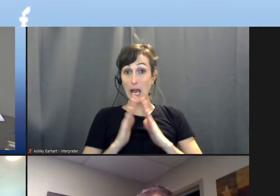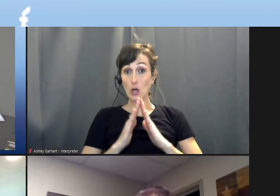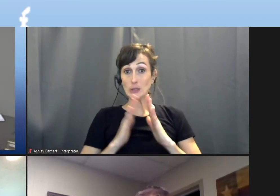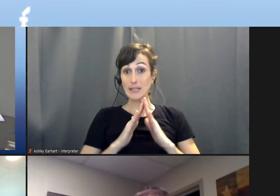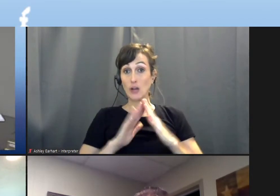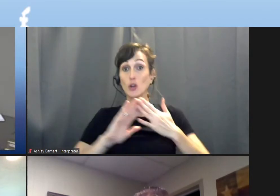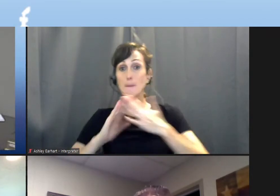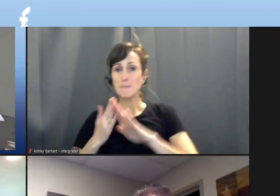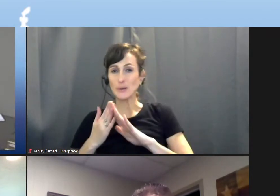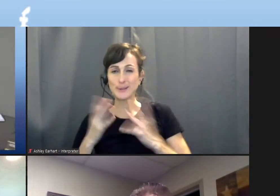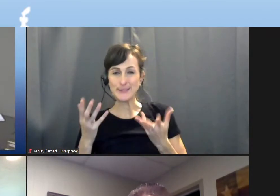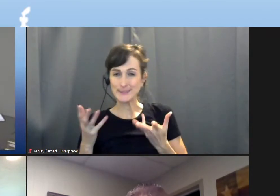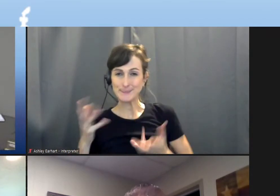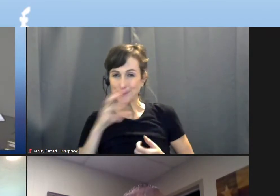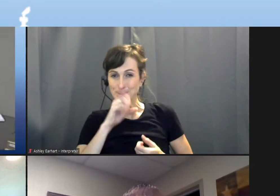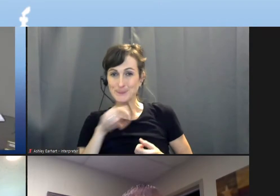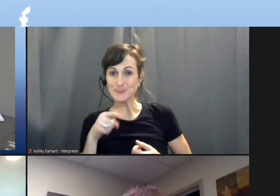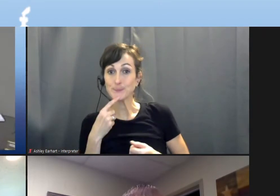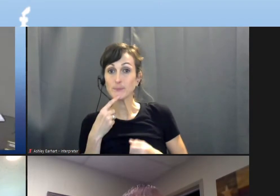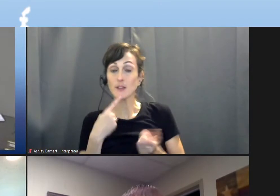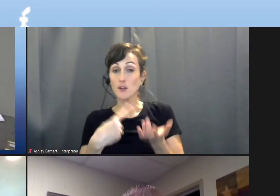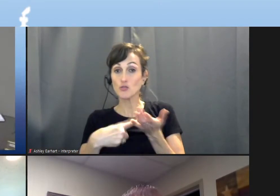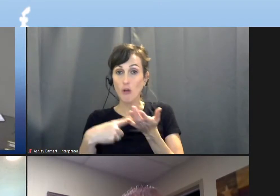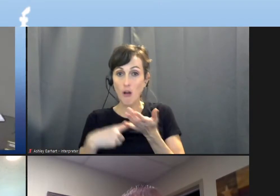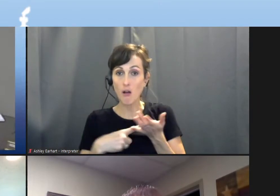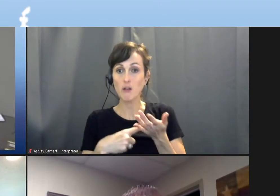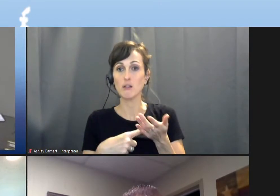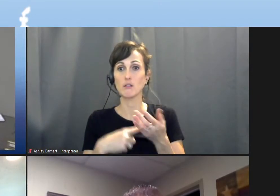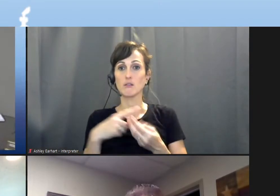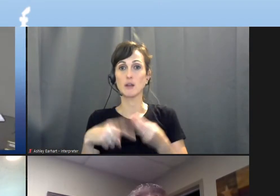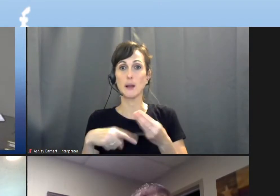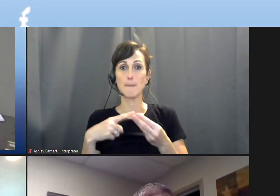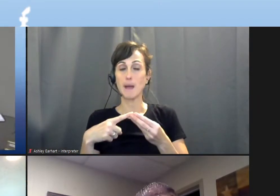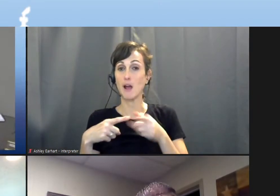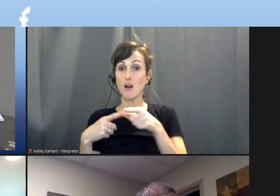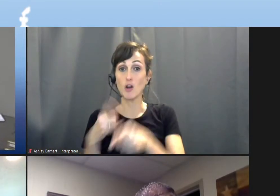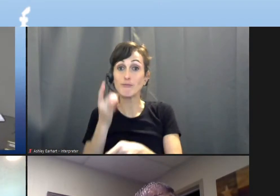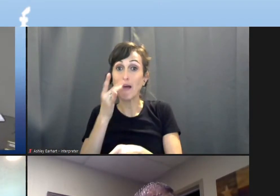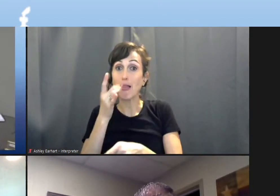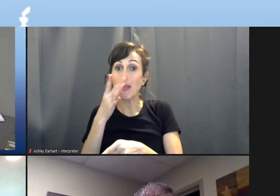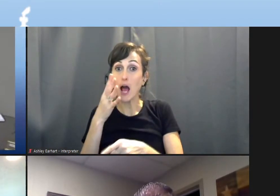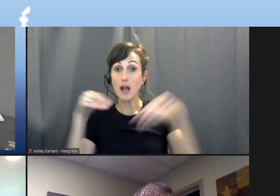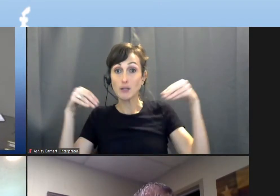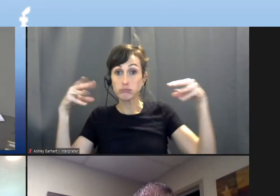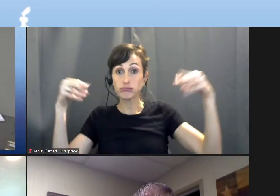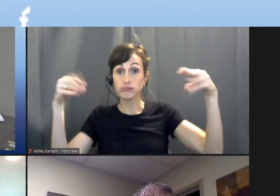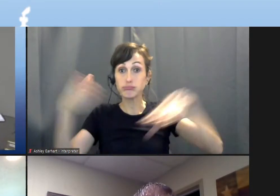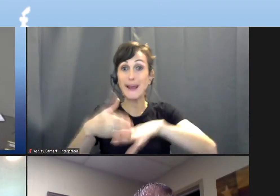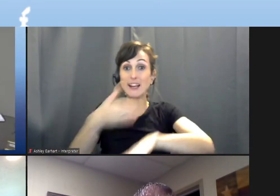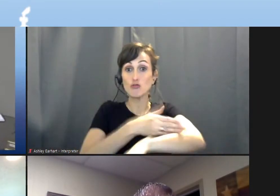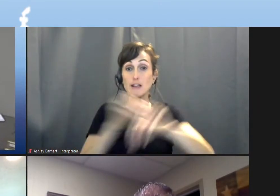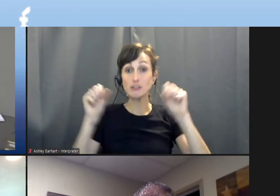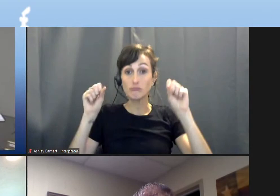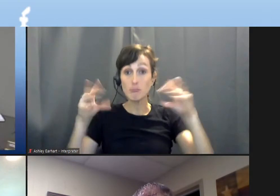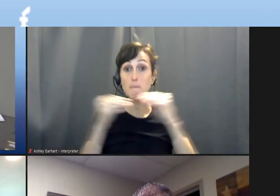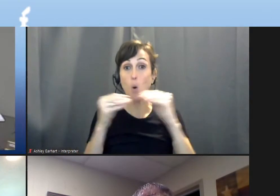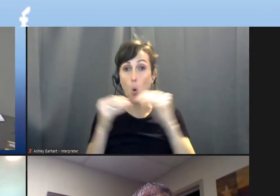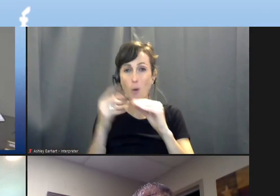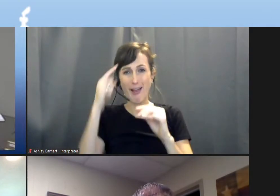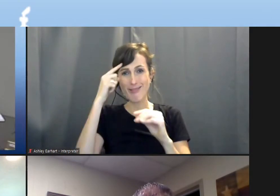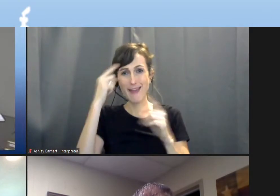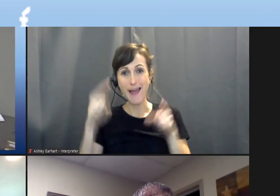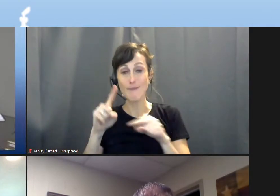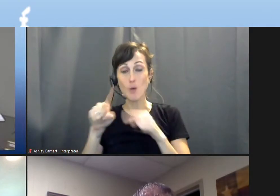you'd say, talked about increasing the lighting. I think really it came from when the